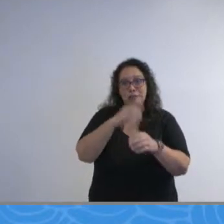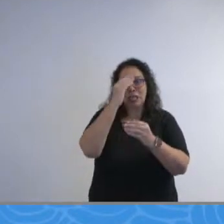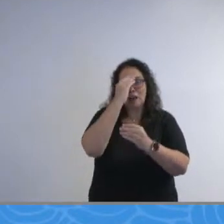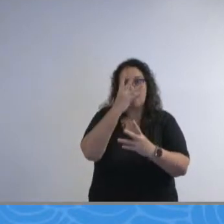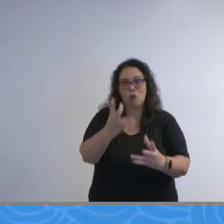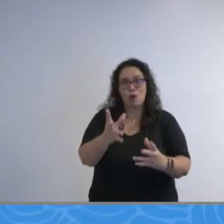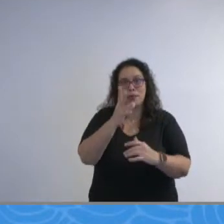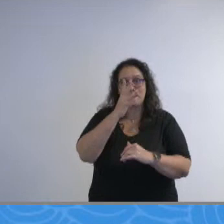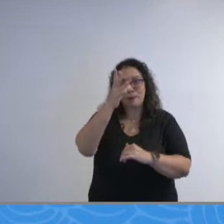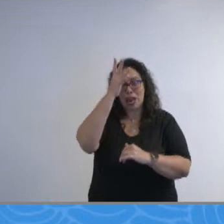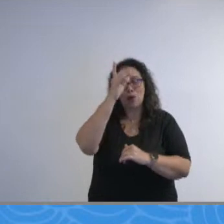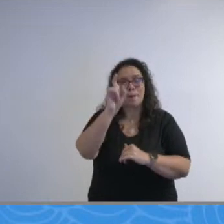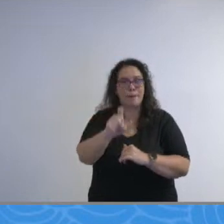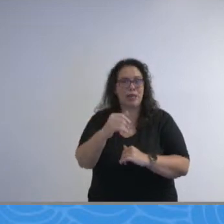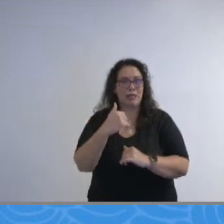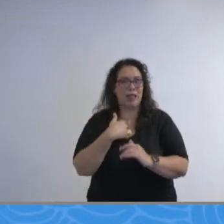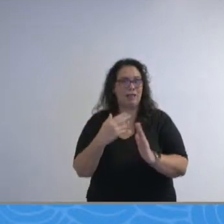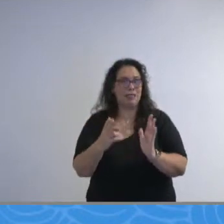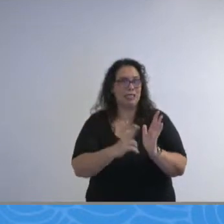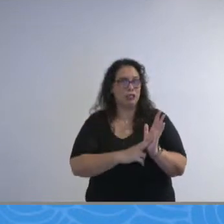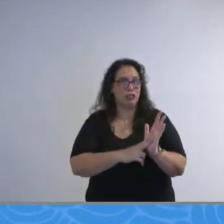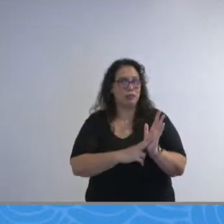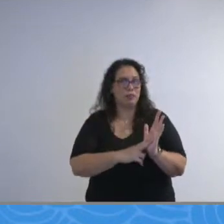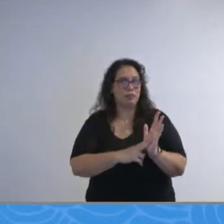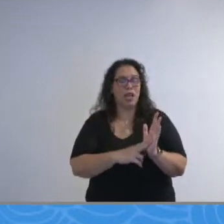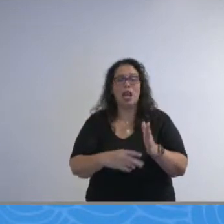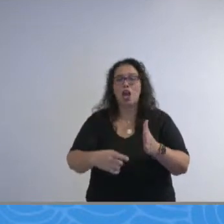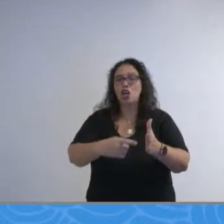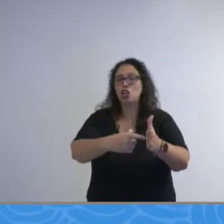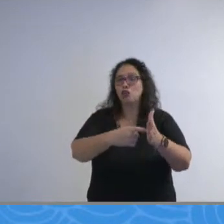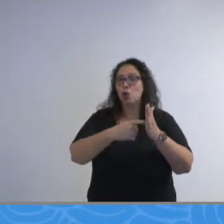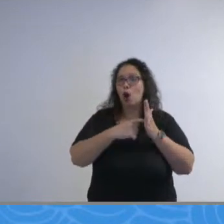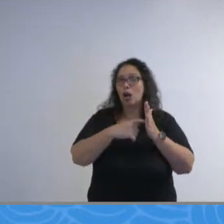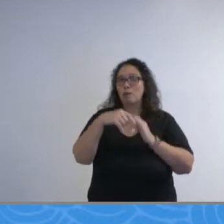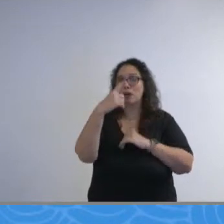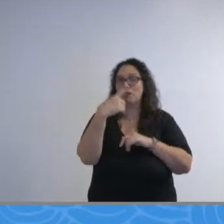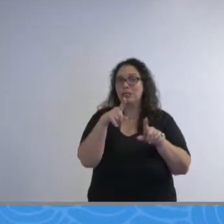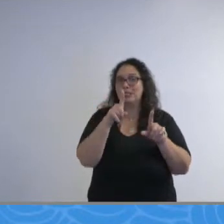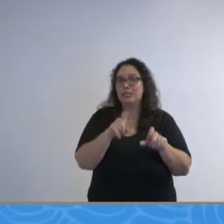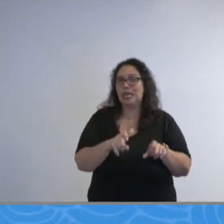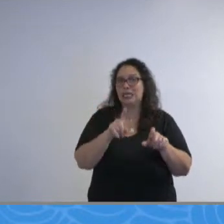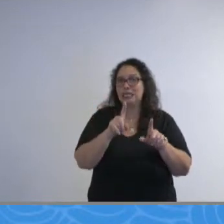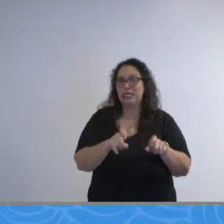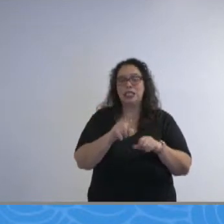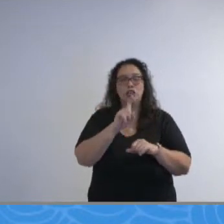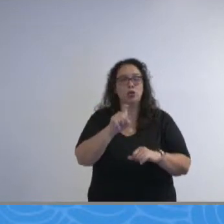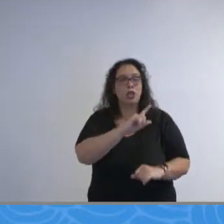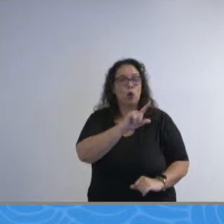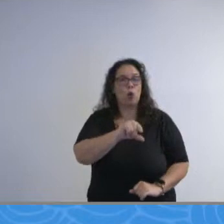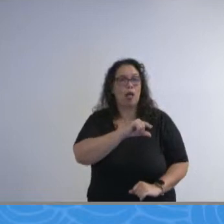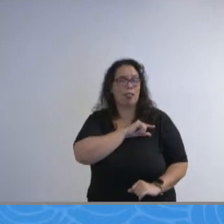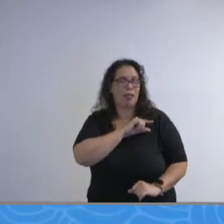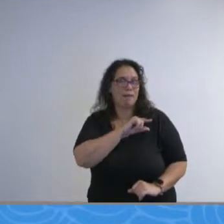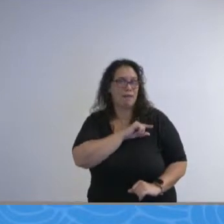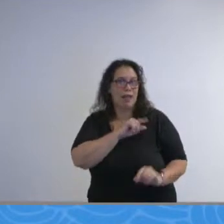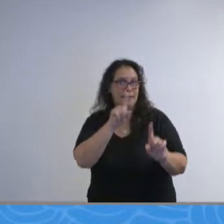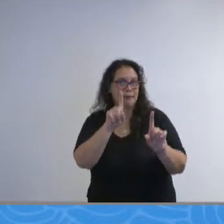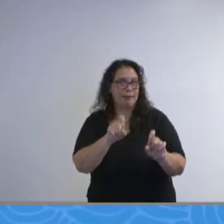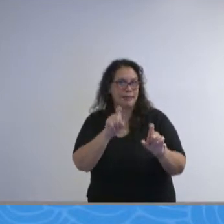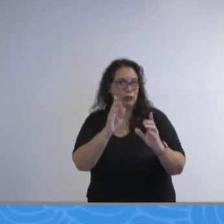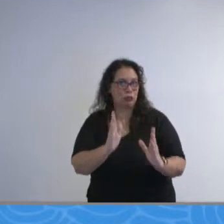the requirements for the assessments? This is the following. You need qualified evaluators,